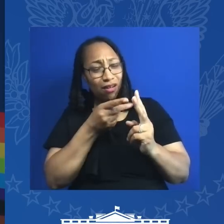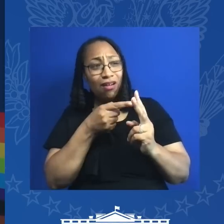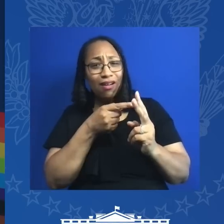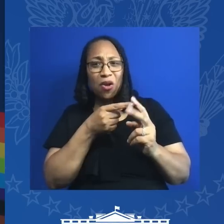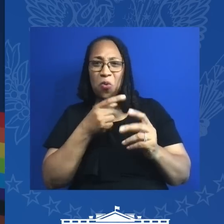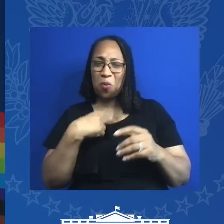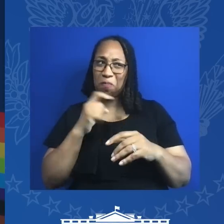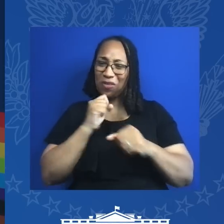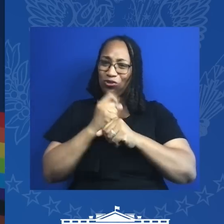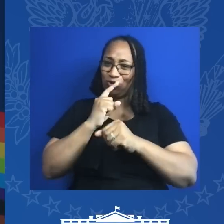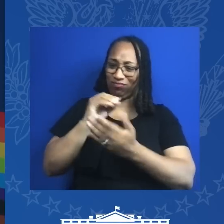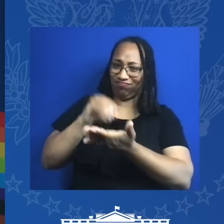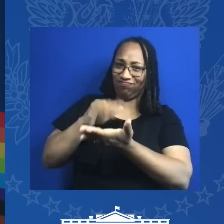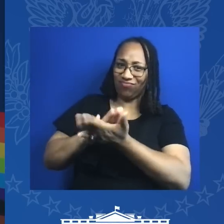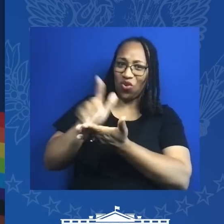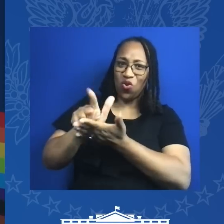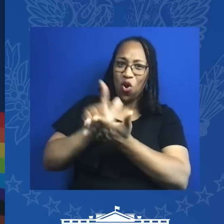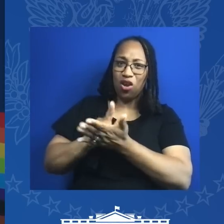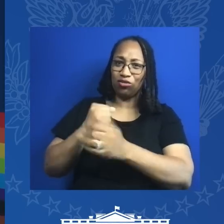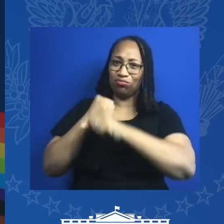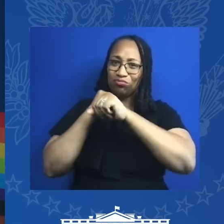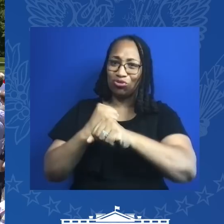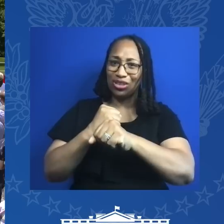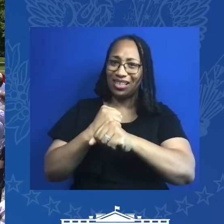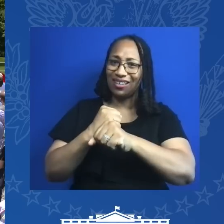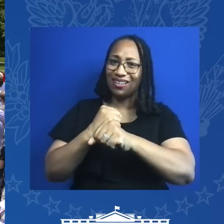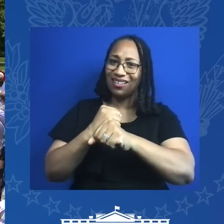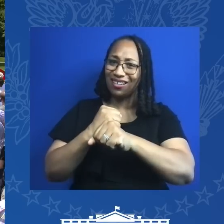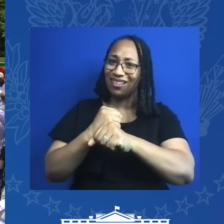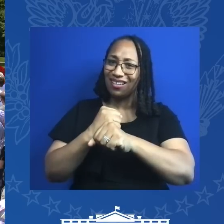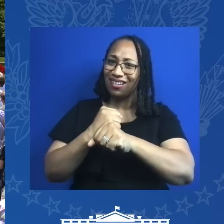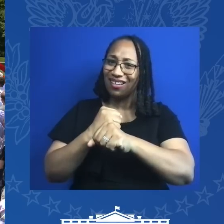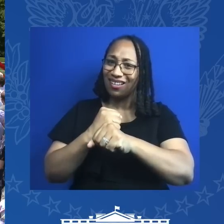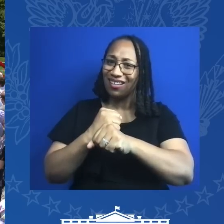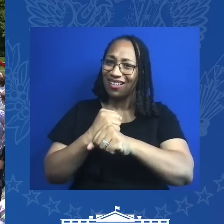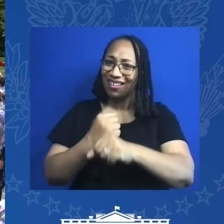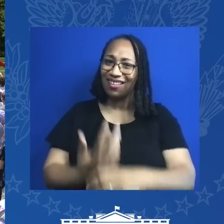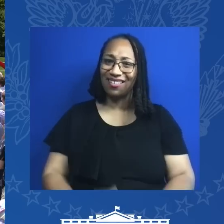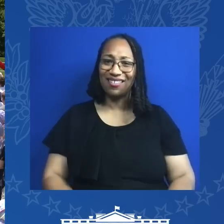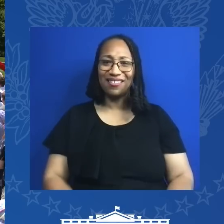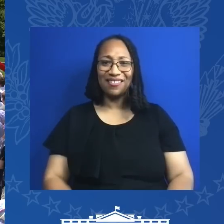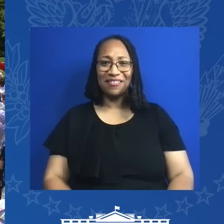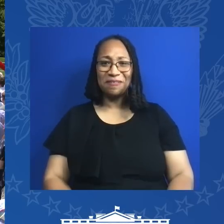yet. We have to ban assault weapons. And,